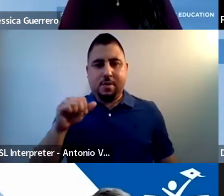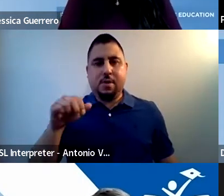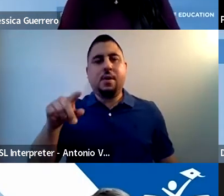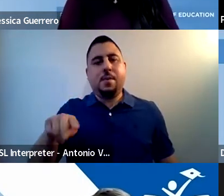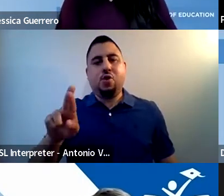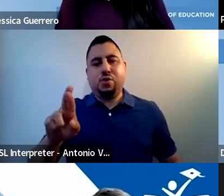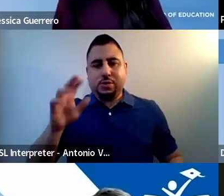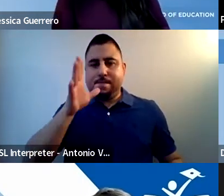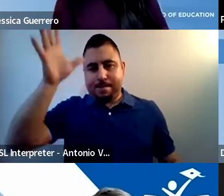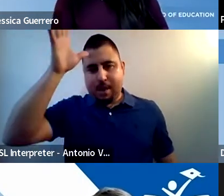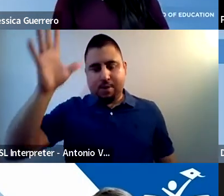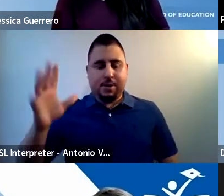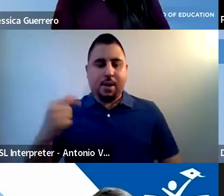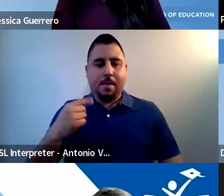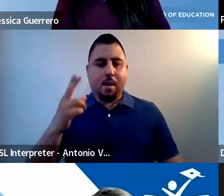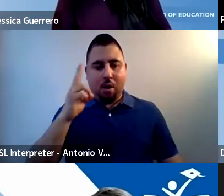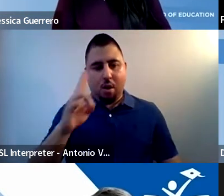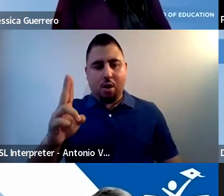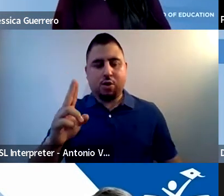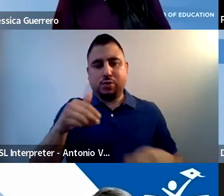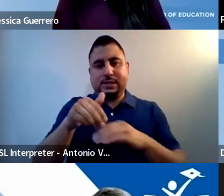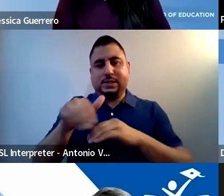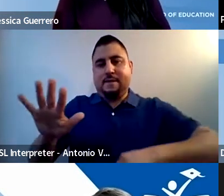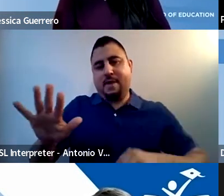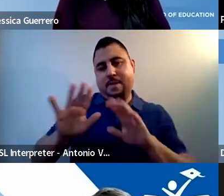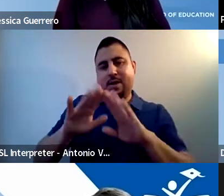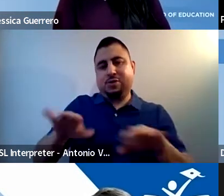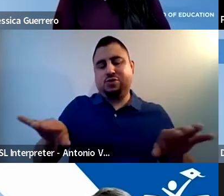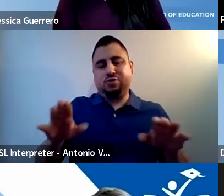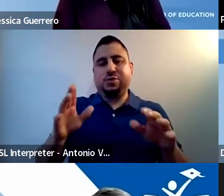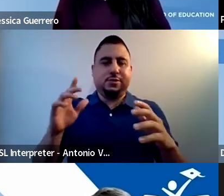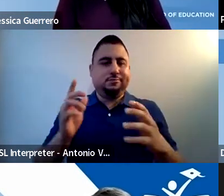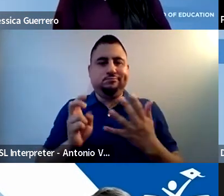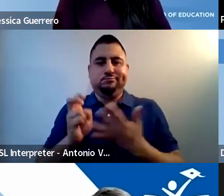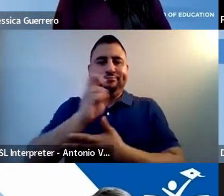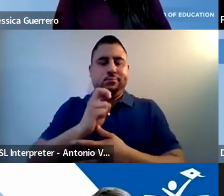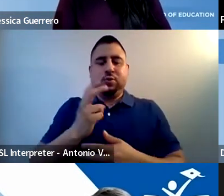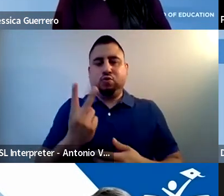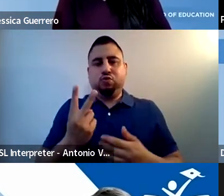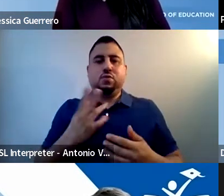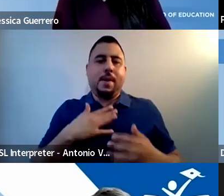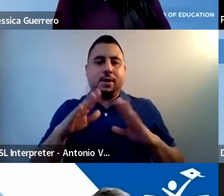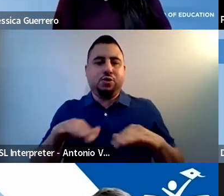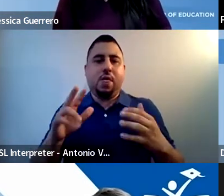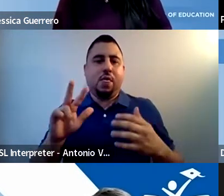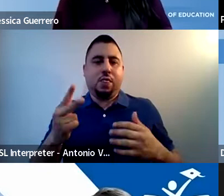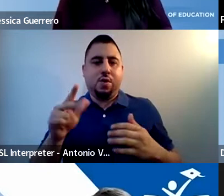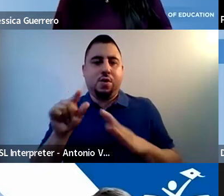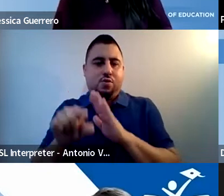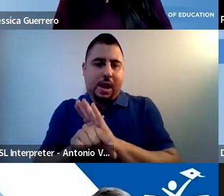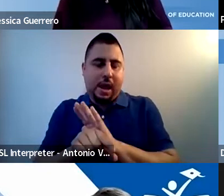parents. I've had the honor to see five of my children come through Pointer Ridge. Two of my children are currently in the third